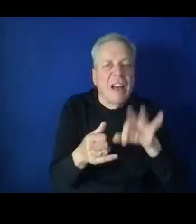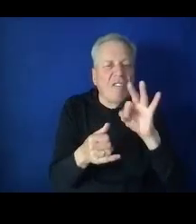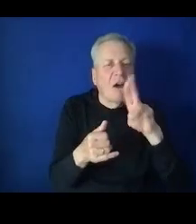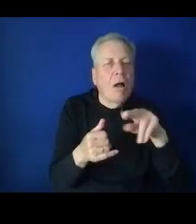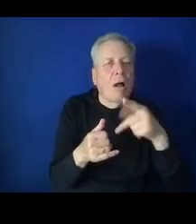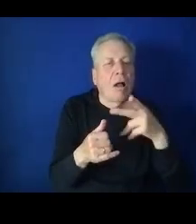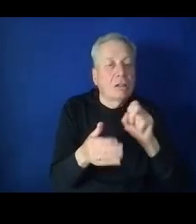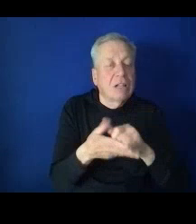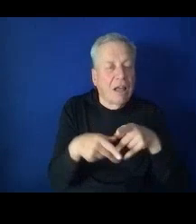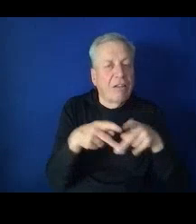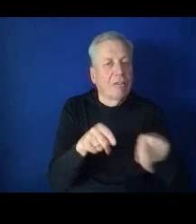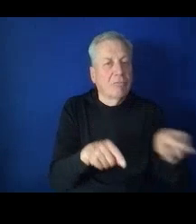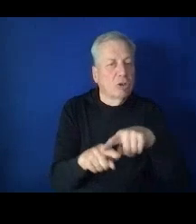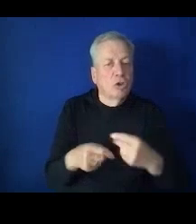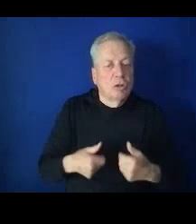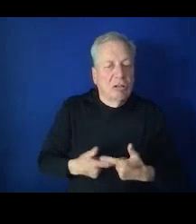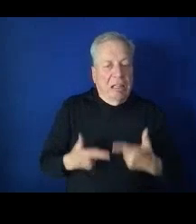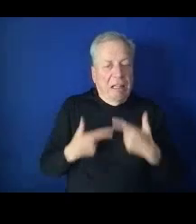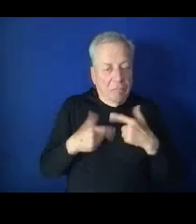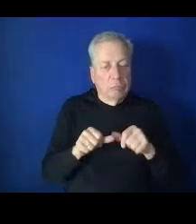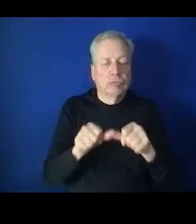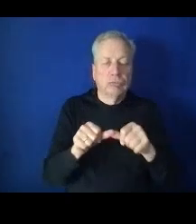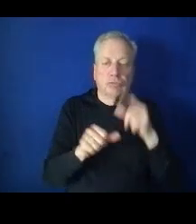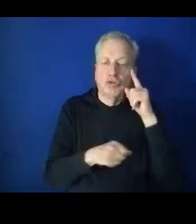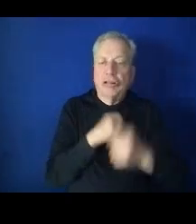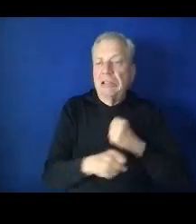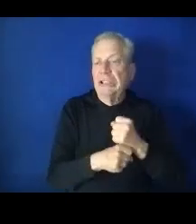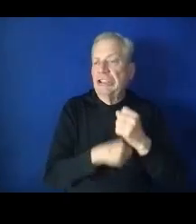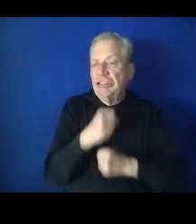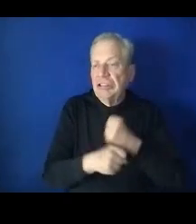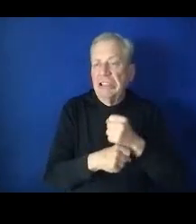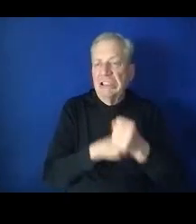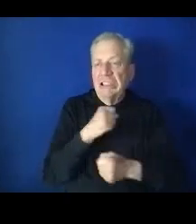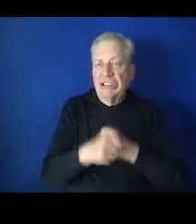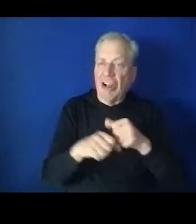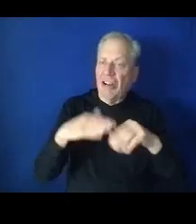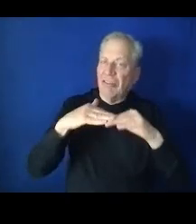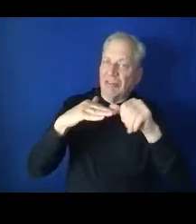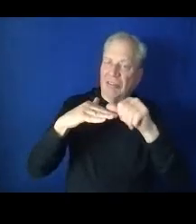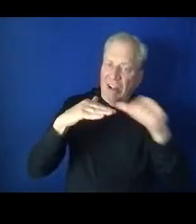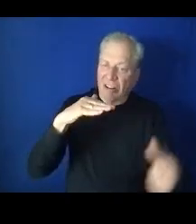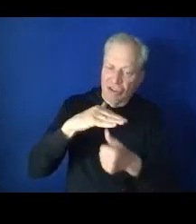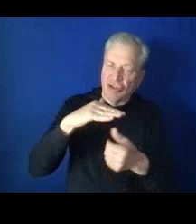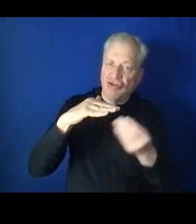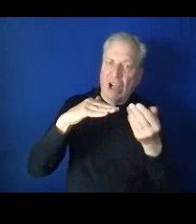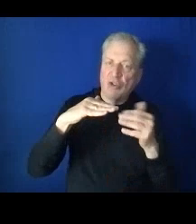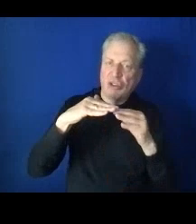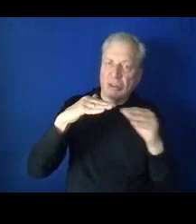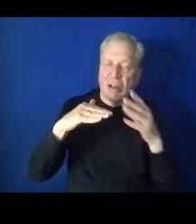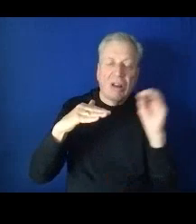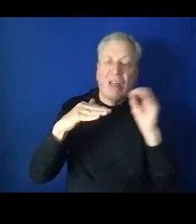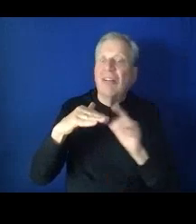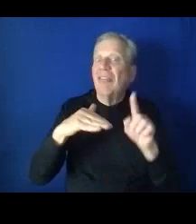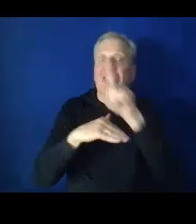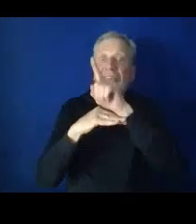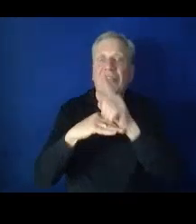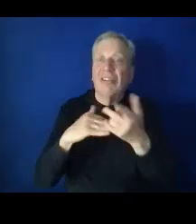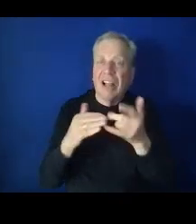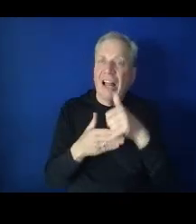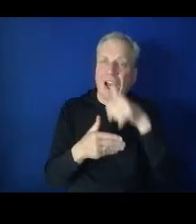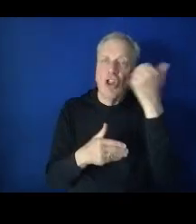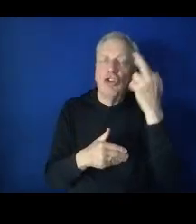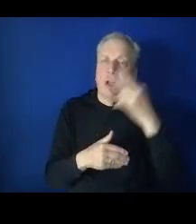live underground for years and years and years, and they don't have to be seen above ground. And so that's another reason